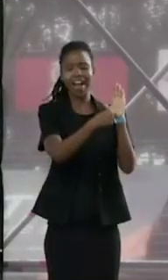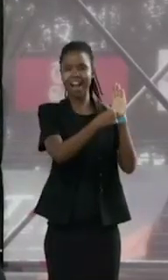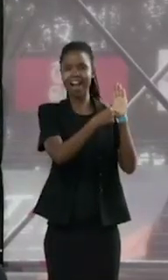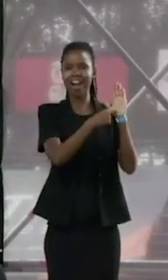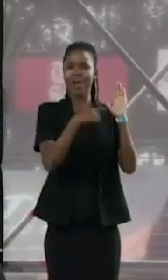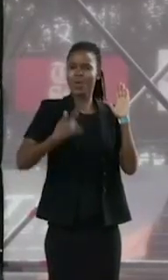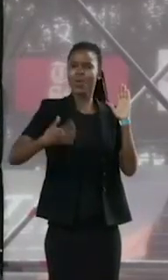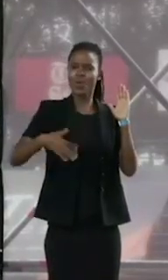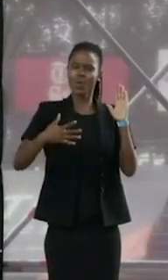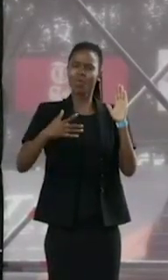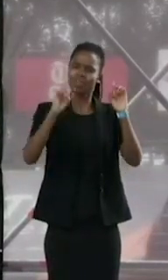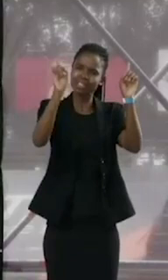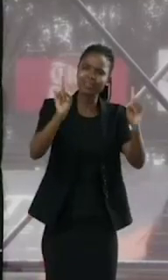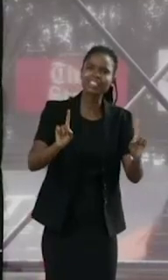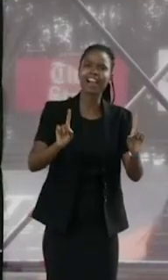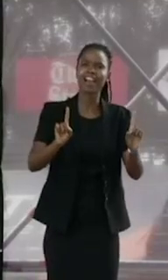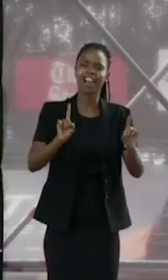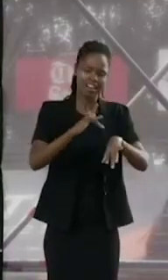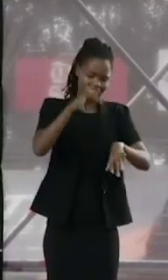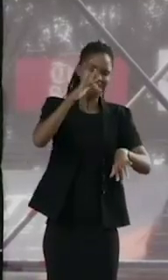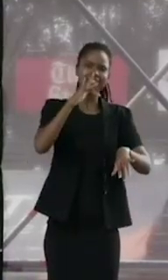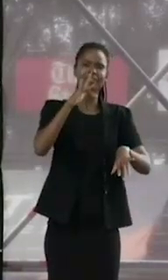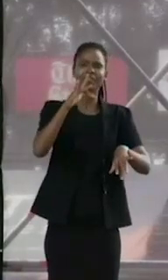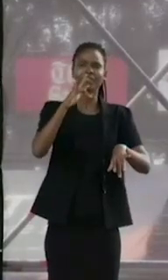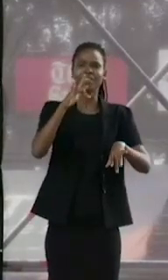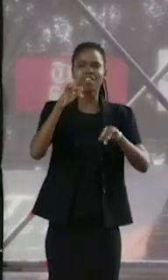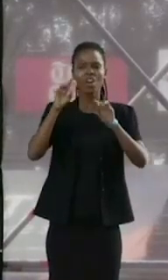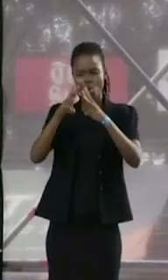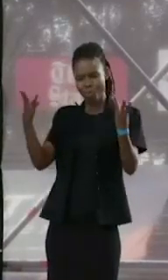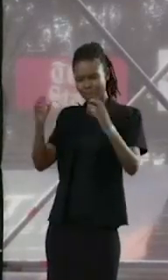newspaper written by a black man?